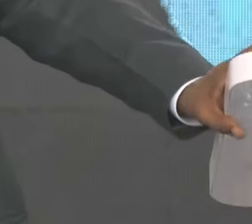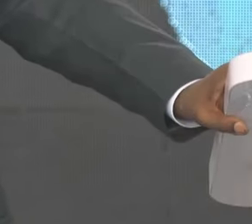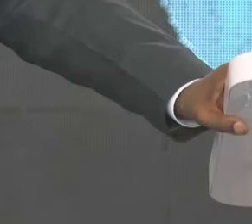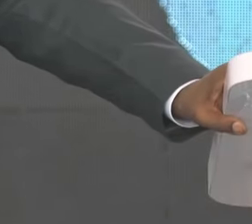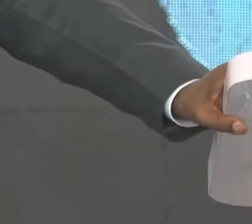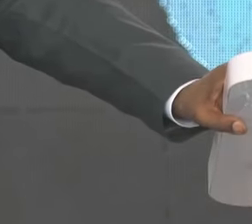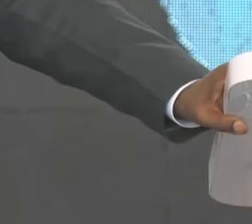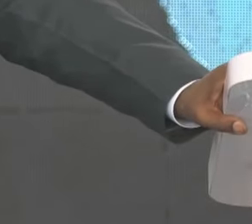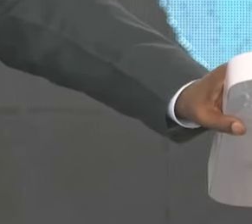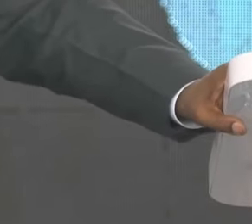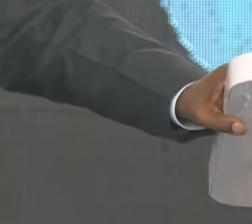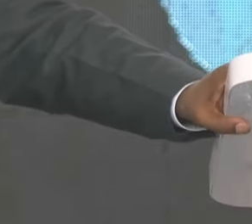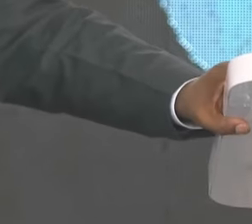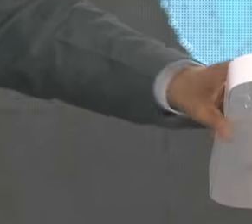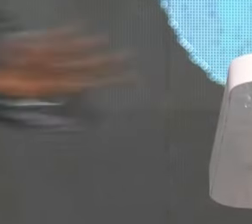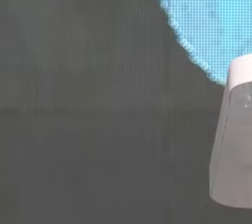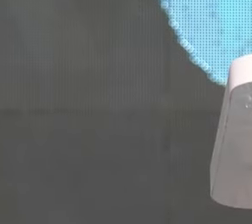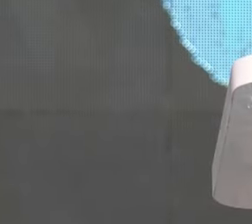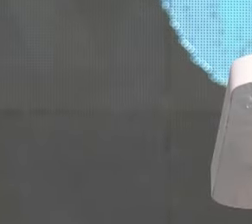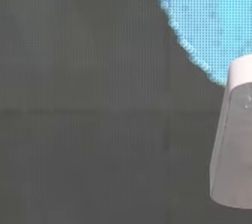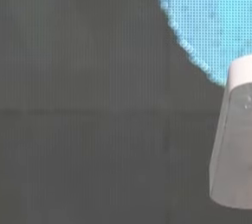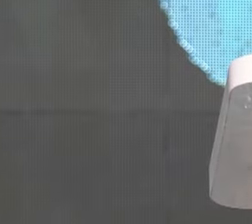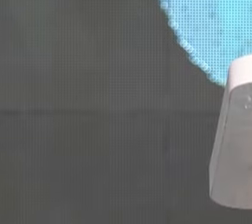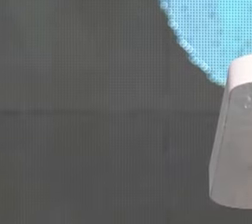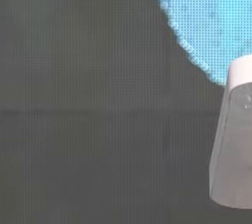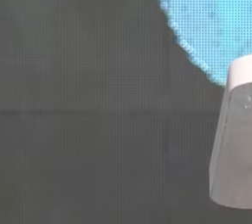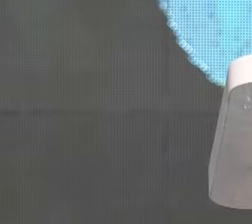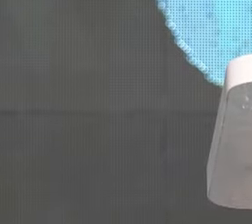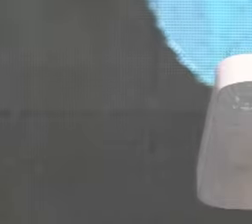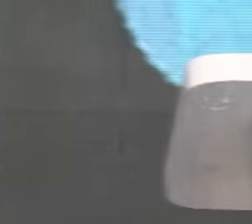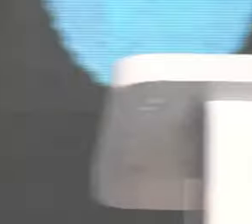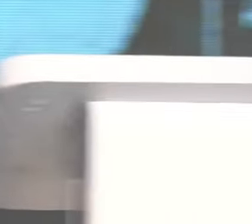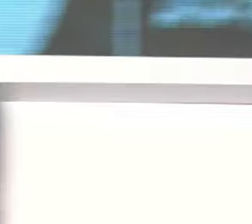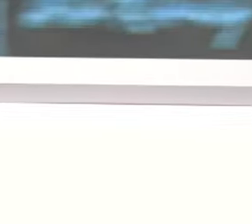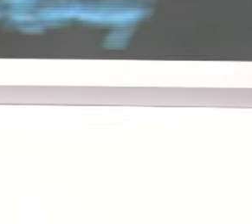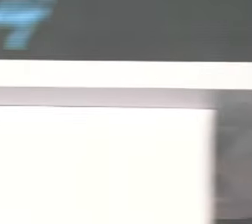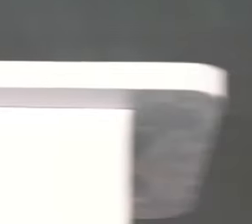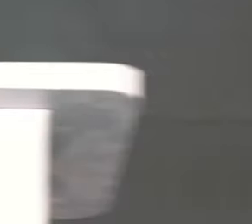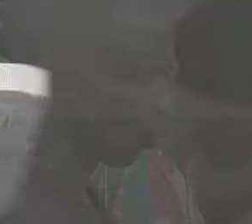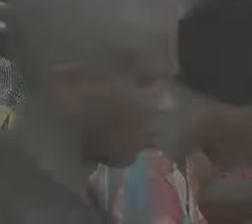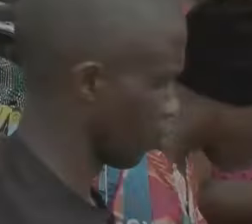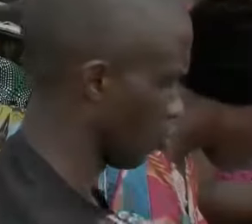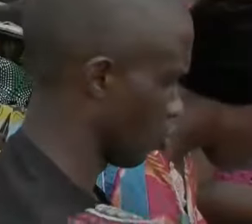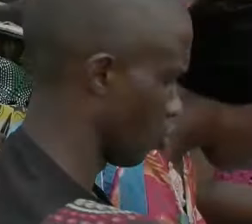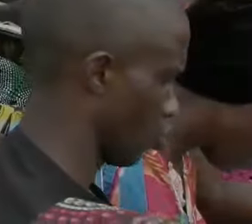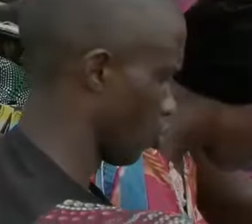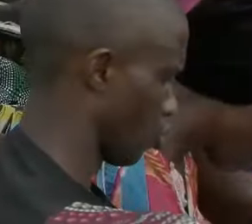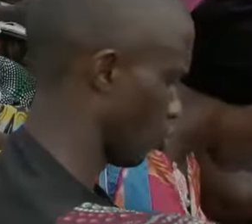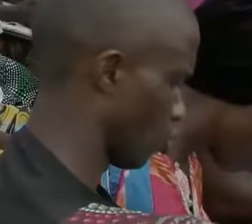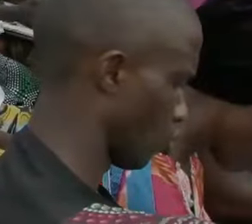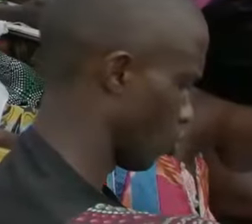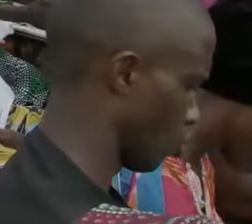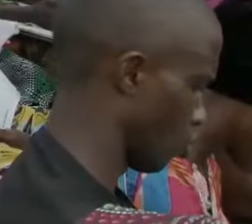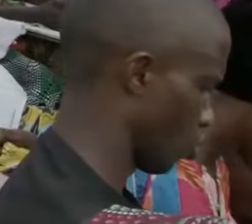frequency of their besetting sin. We're looking at Numbers chapter 14, and